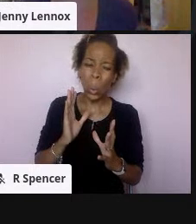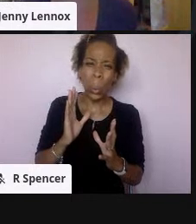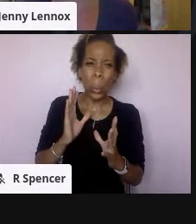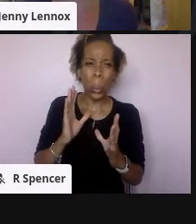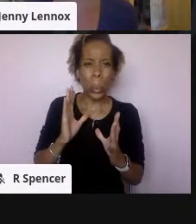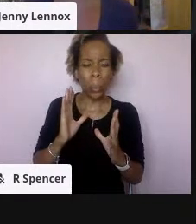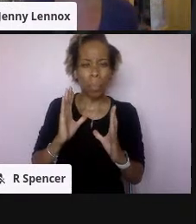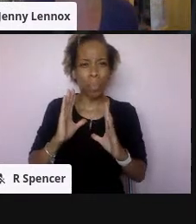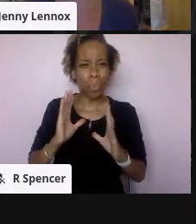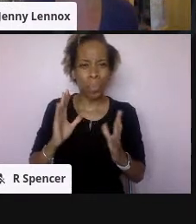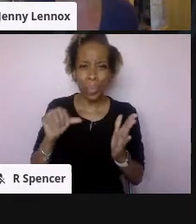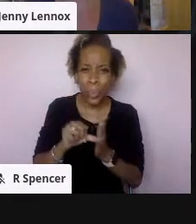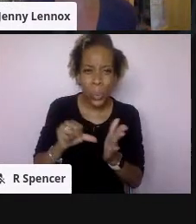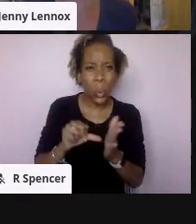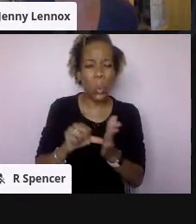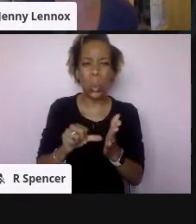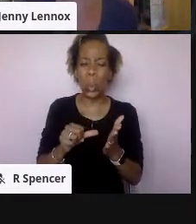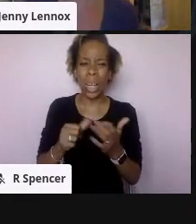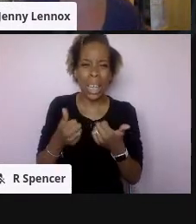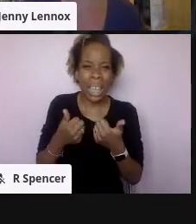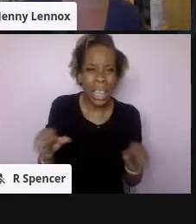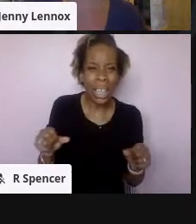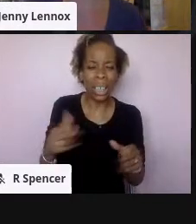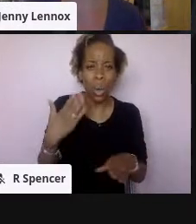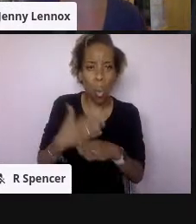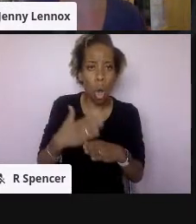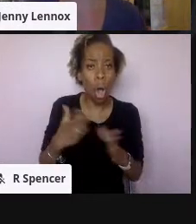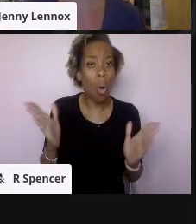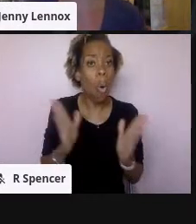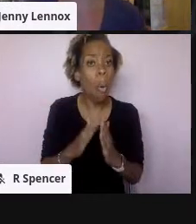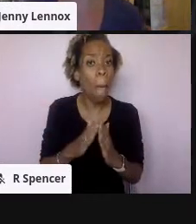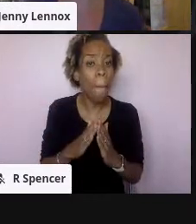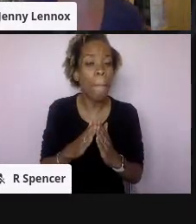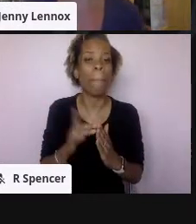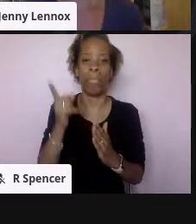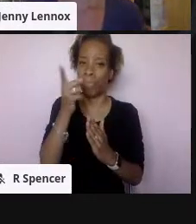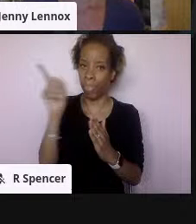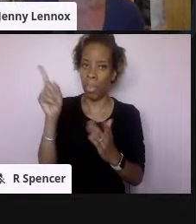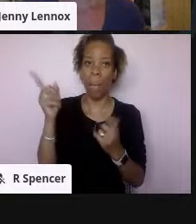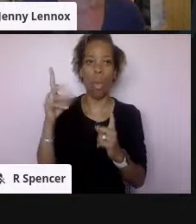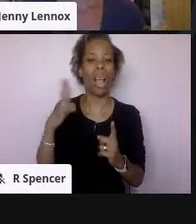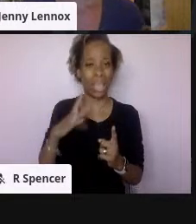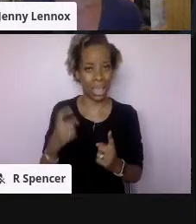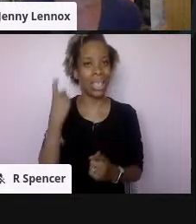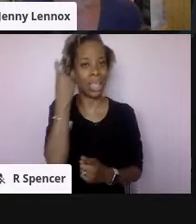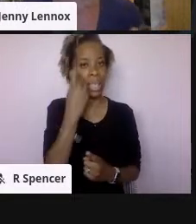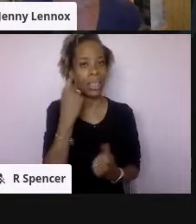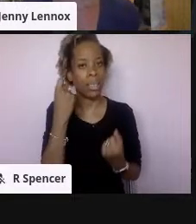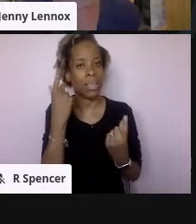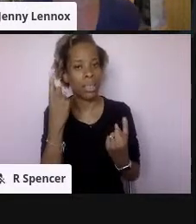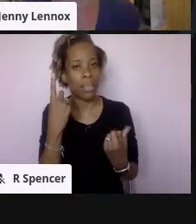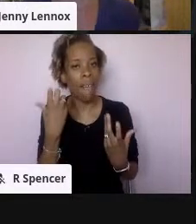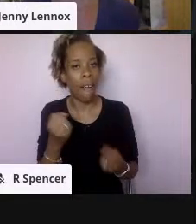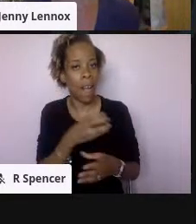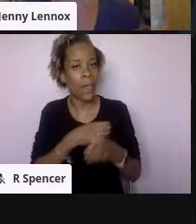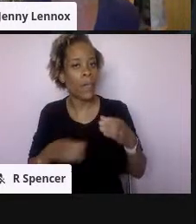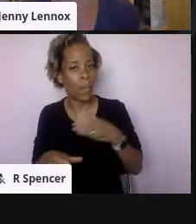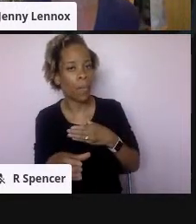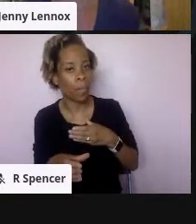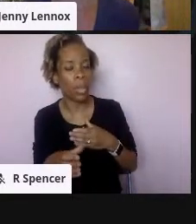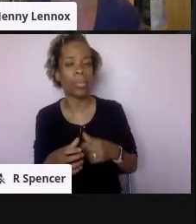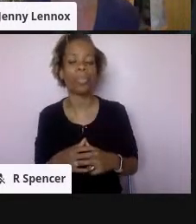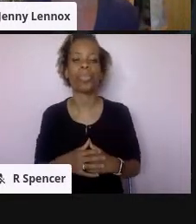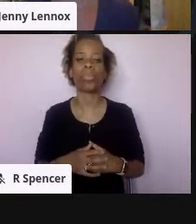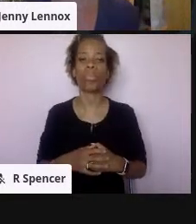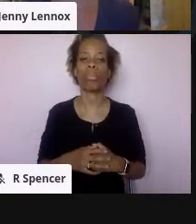have an appropriate working environment. And that has to be something the employer takes into account. And again, kind of looking at the issues around